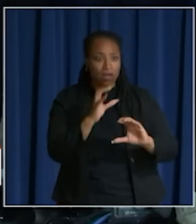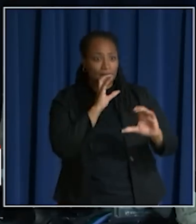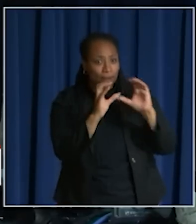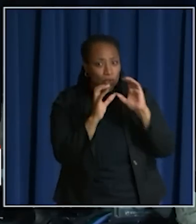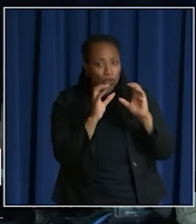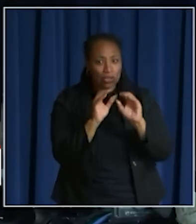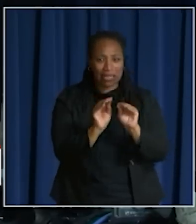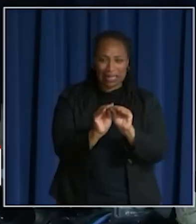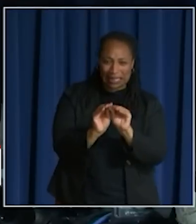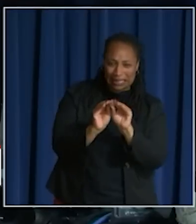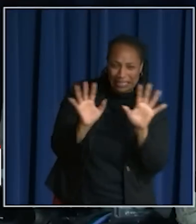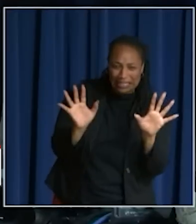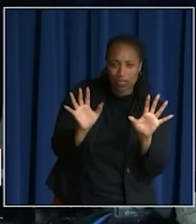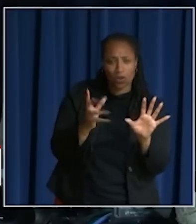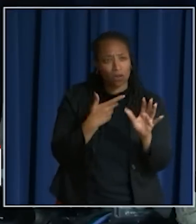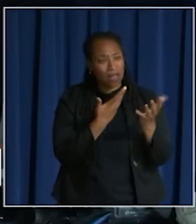see.